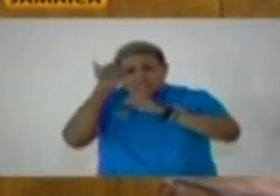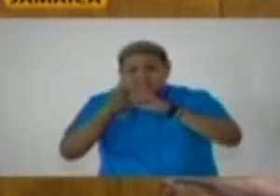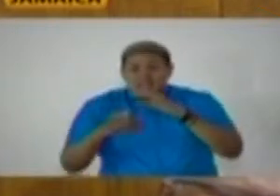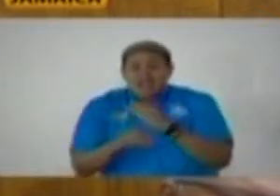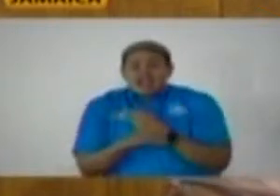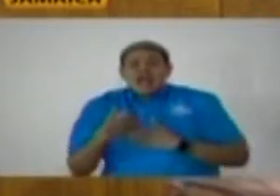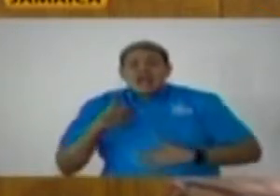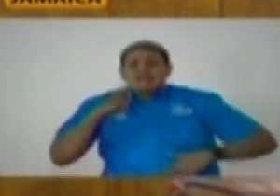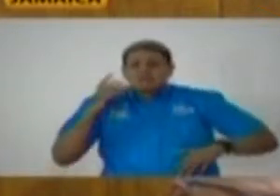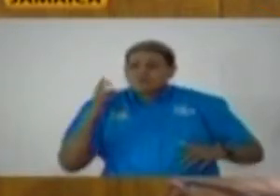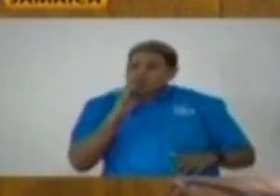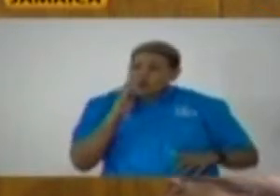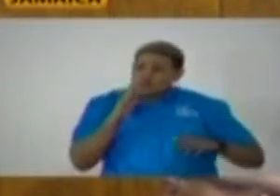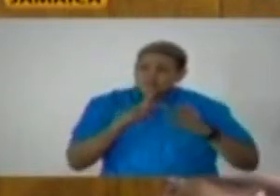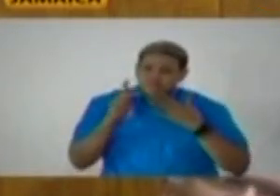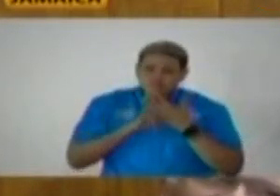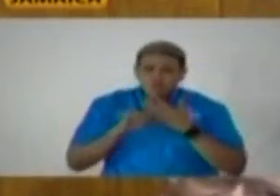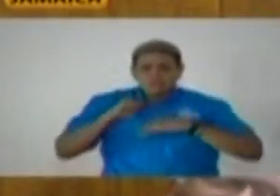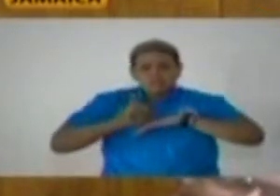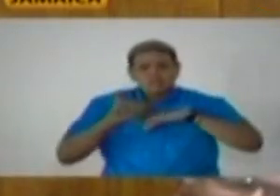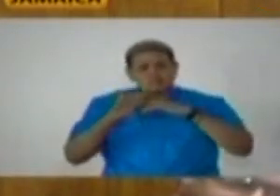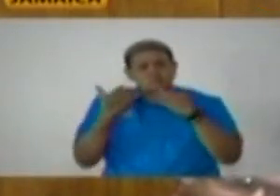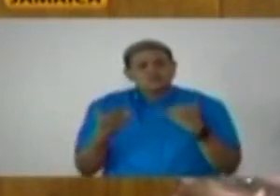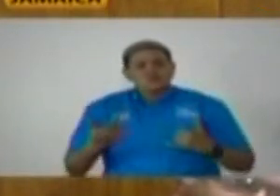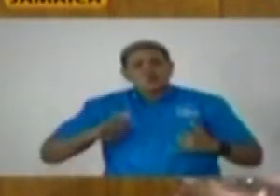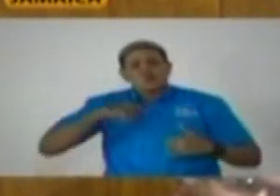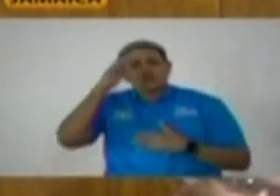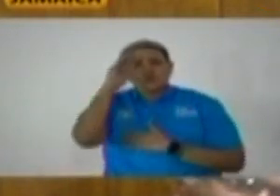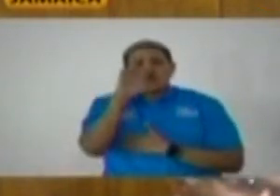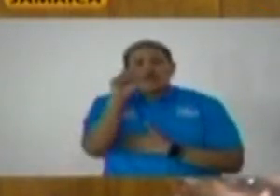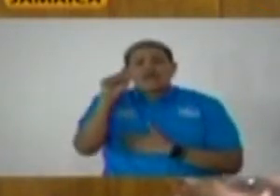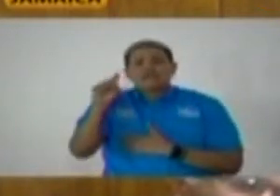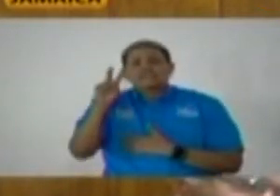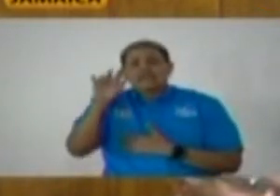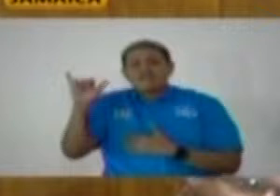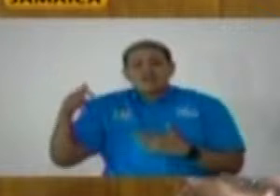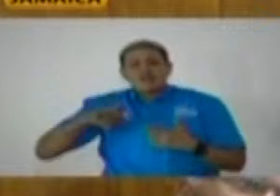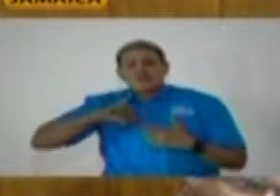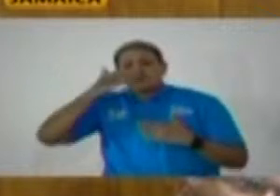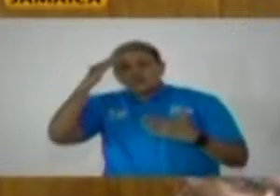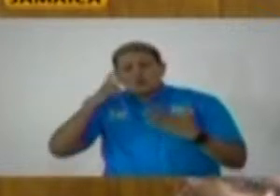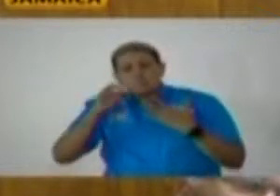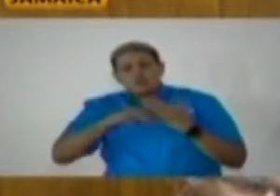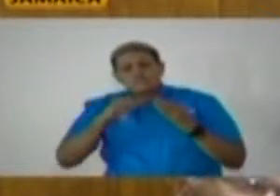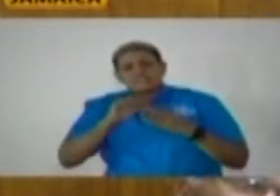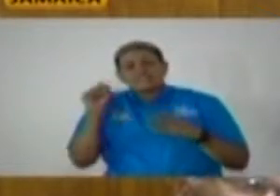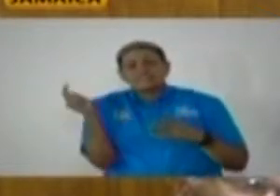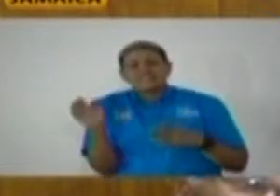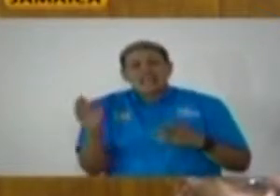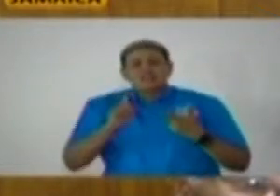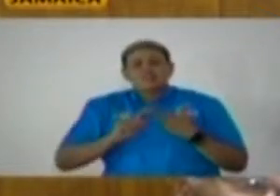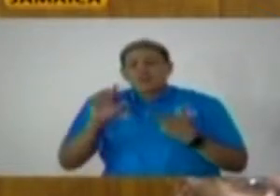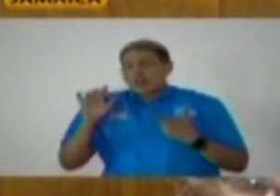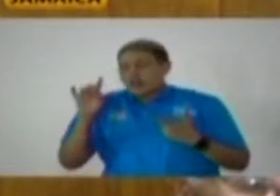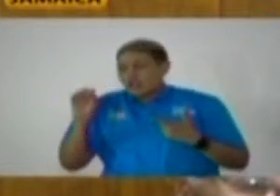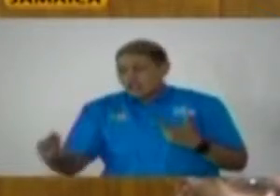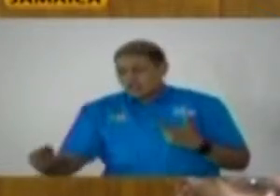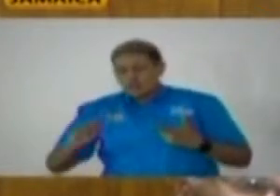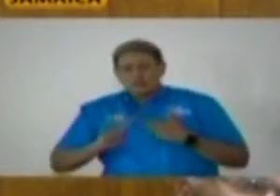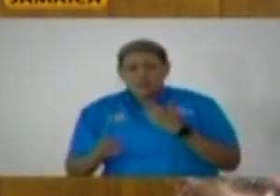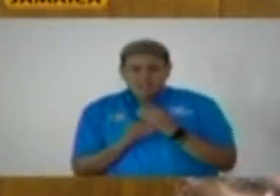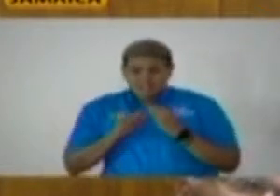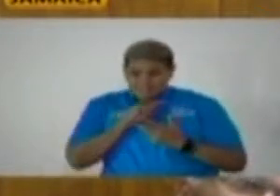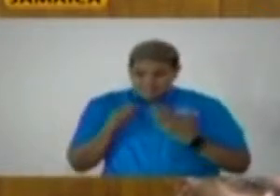are irrigation projects taking place. We know there's Essex Valley. We know there are projects in St. Catherine and Clarendon. But